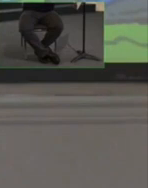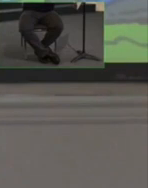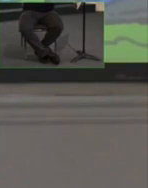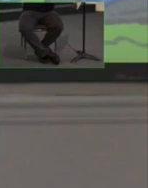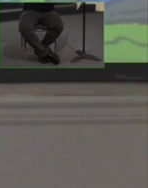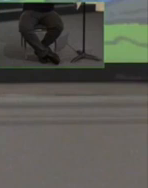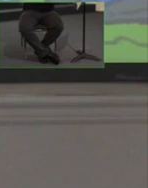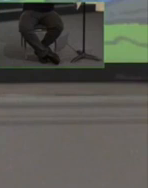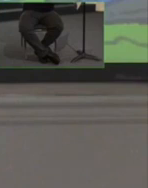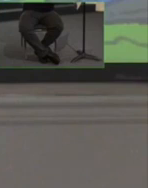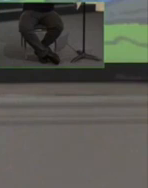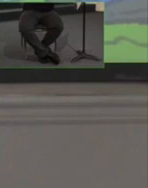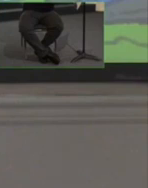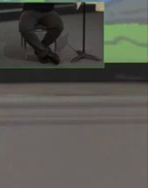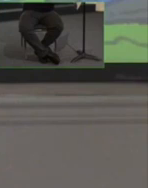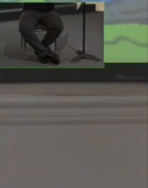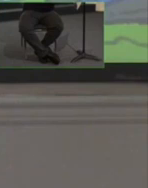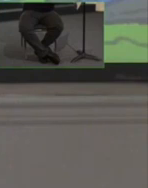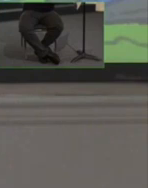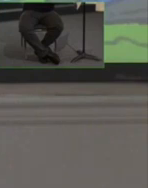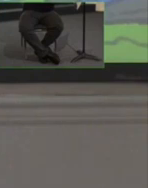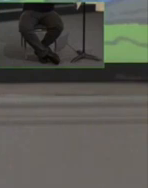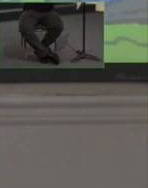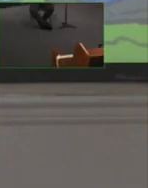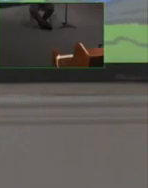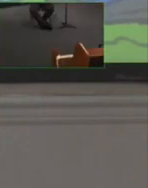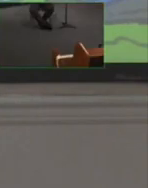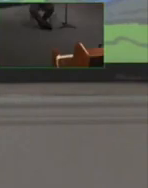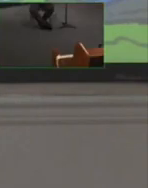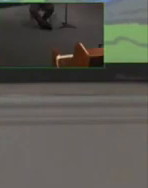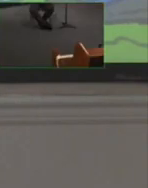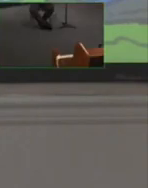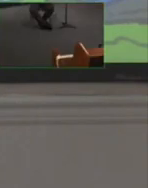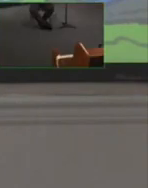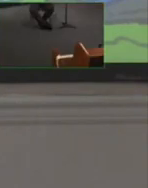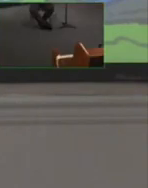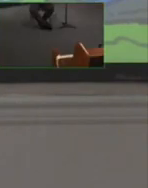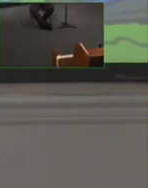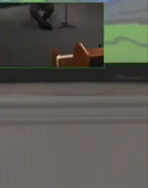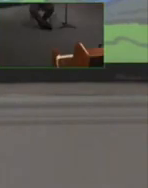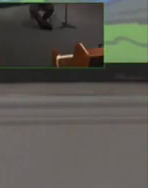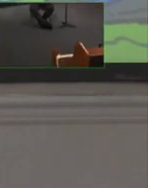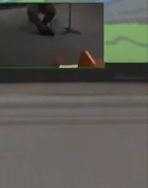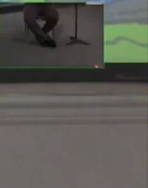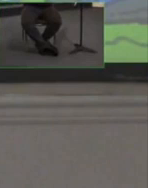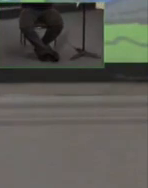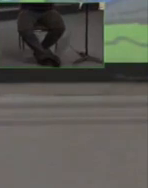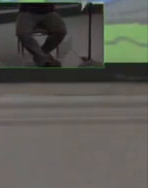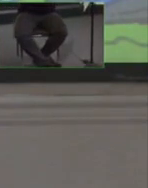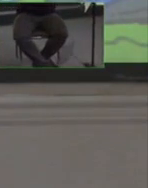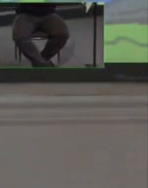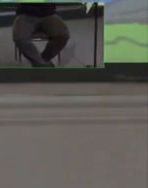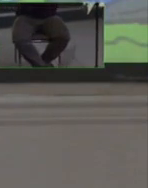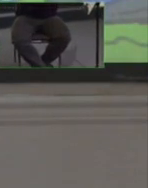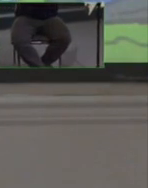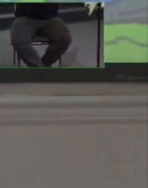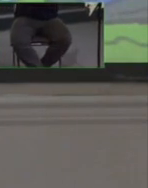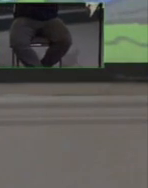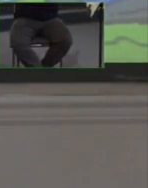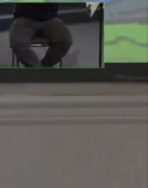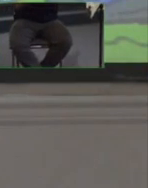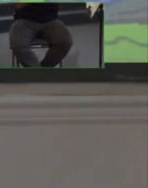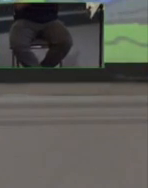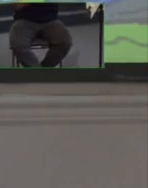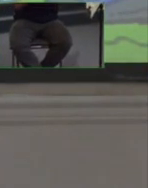the speck of sawdust out of our brother's eye while we still have a plank in our own